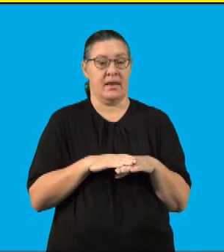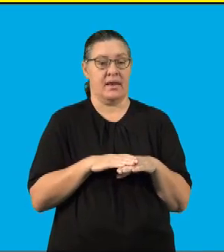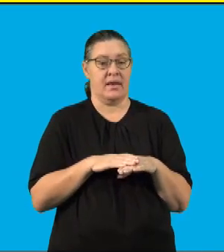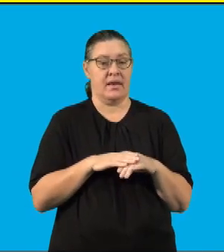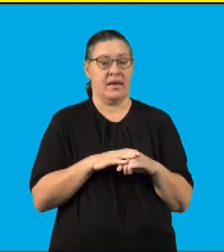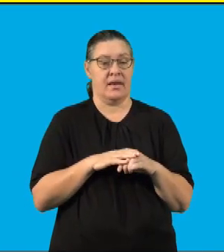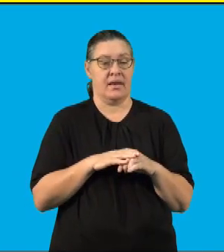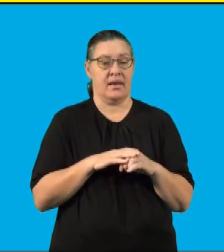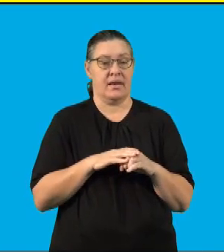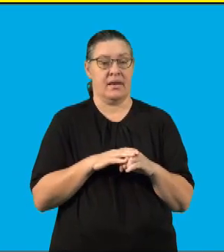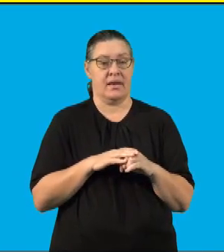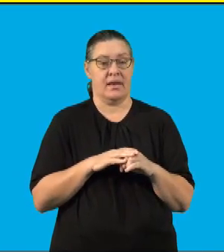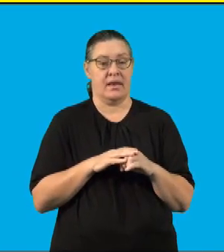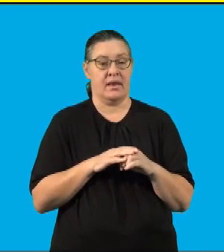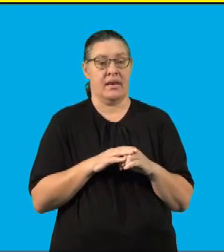than